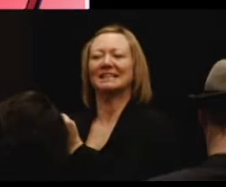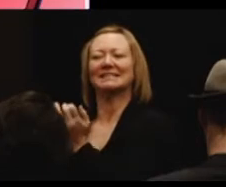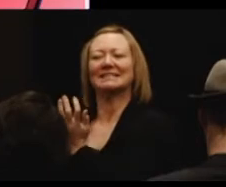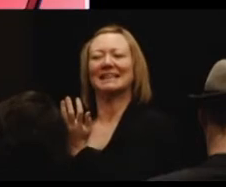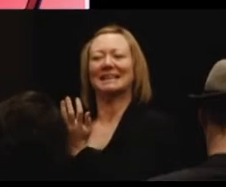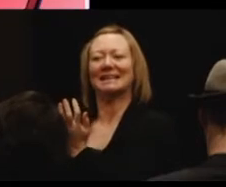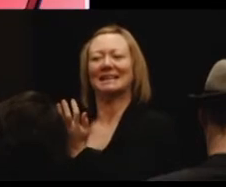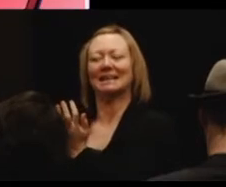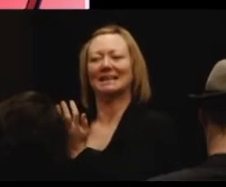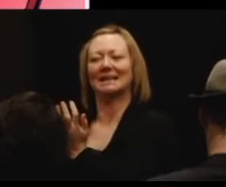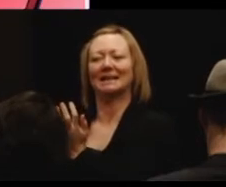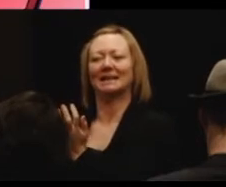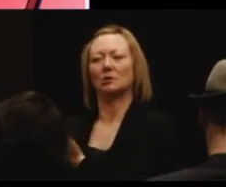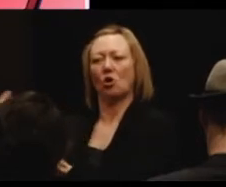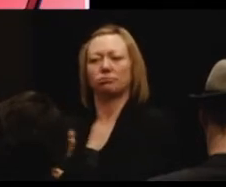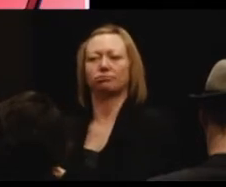do with the internet.